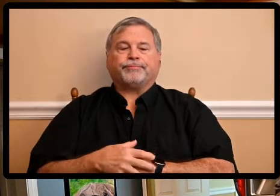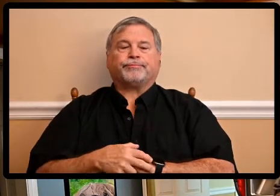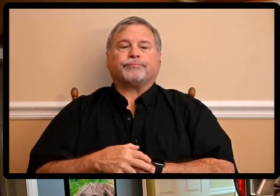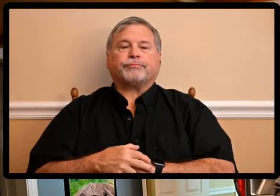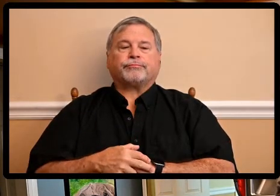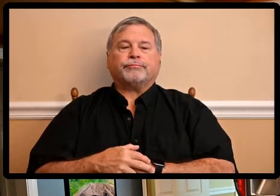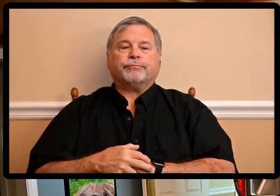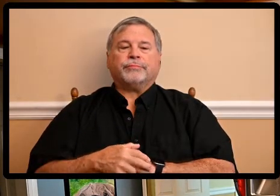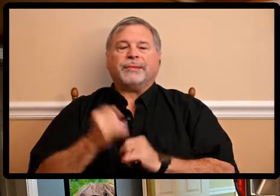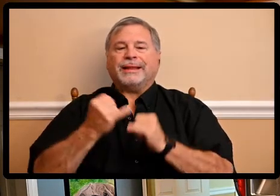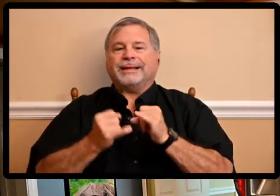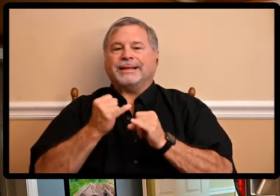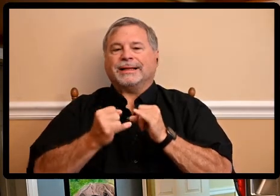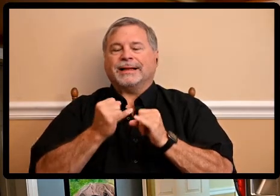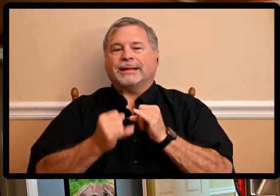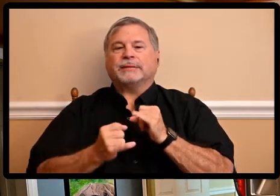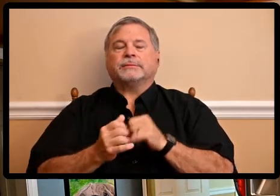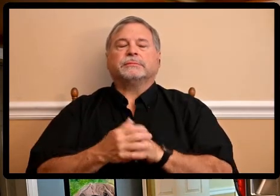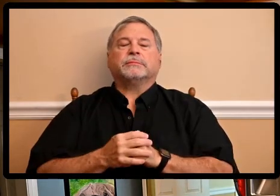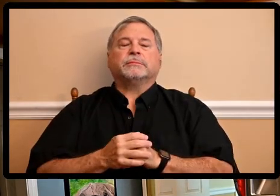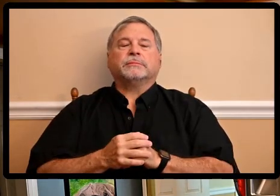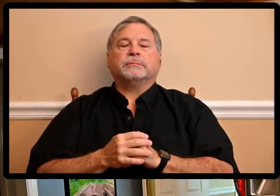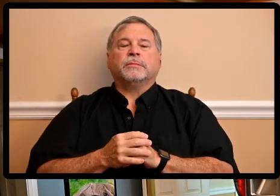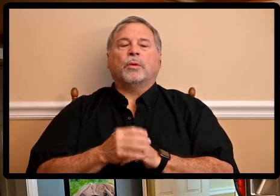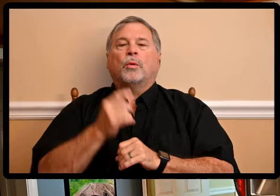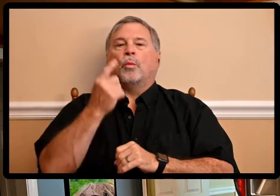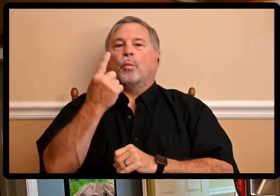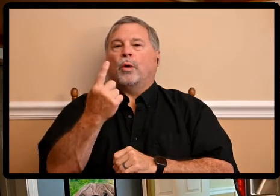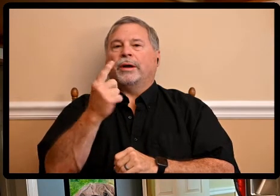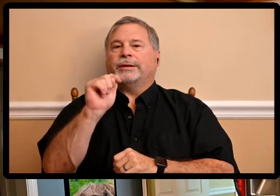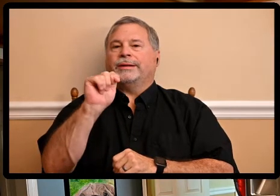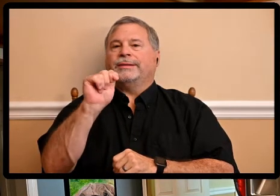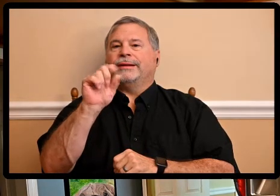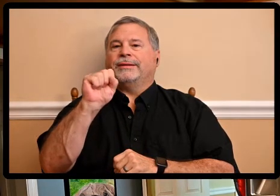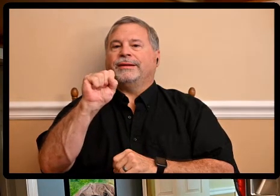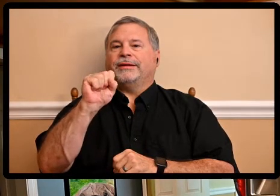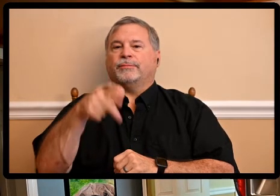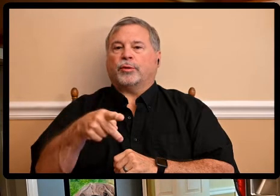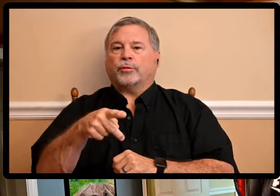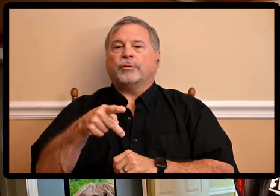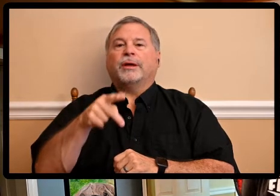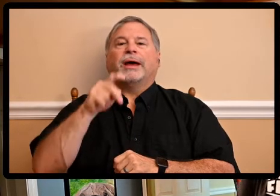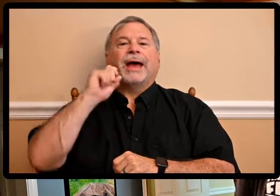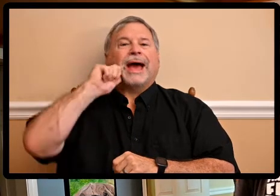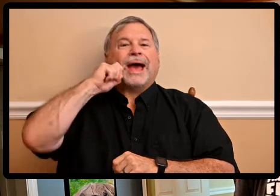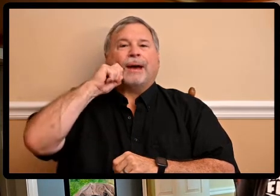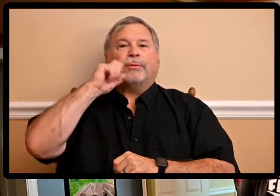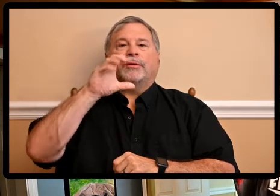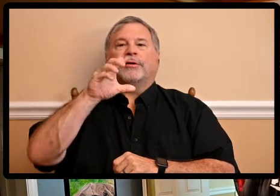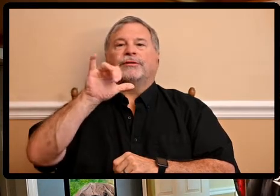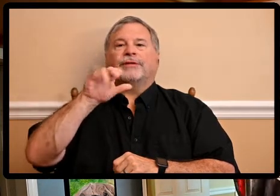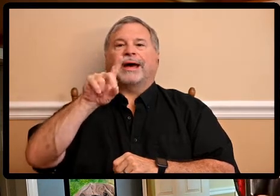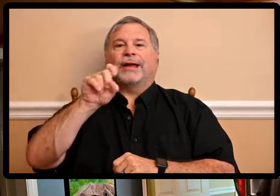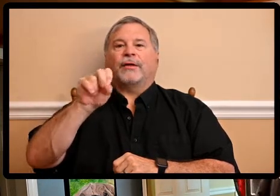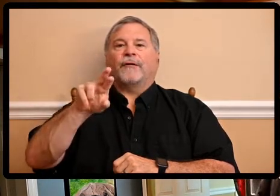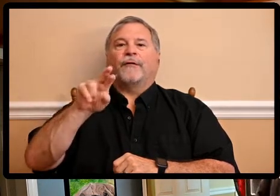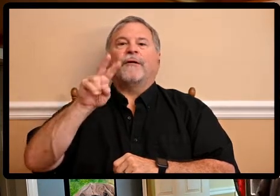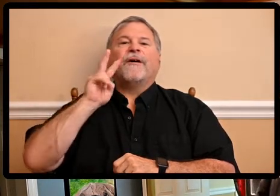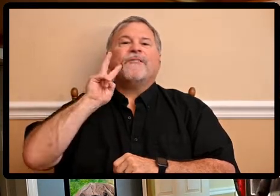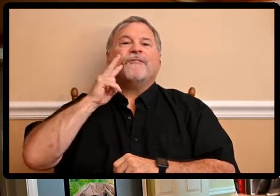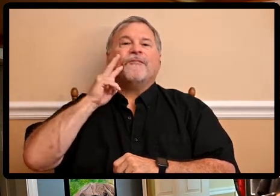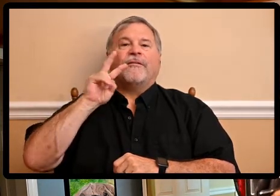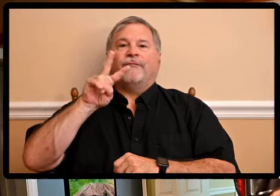The last thing we're going to put in is 1 teaspoon of apple cider vinegar. Now the reason we do that, it's actually going to